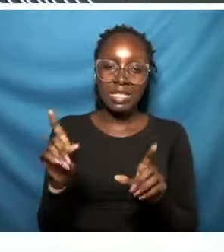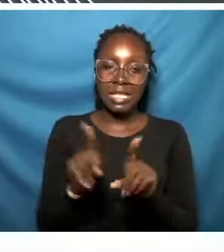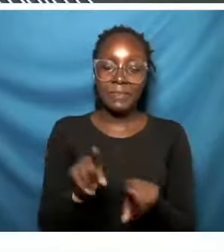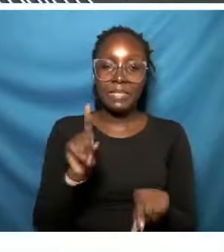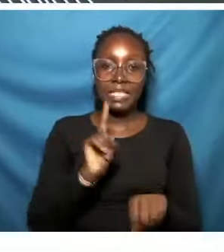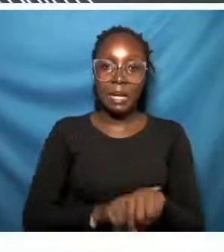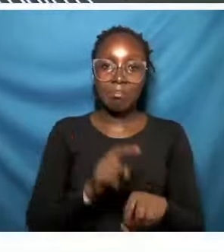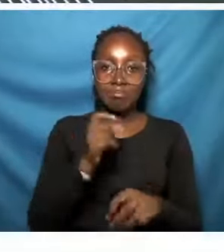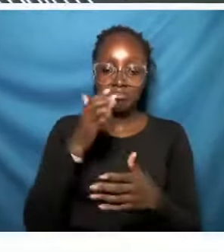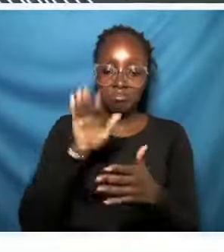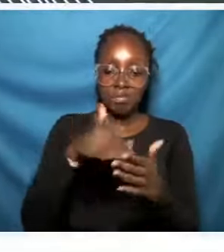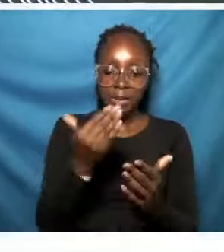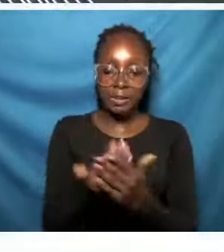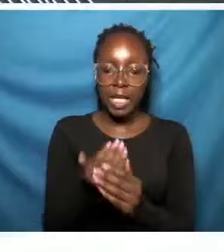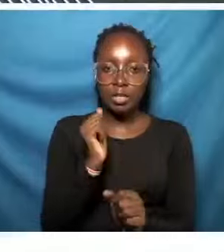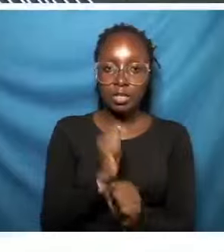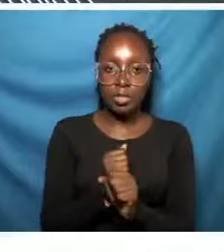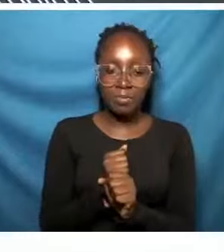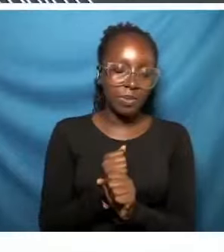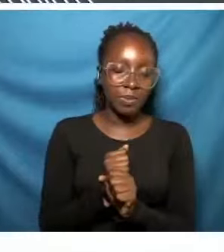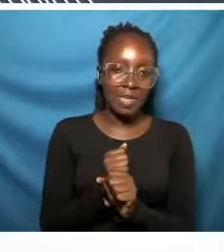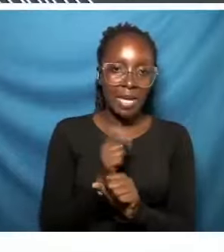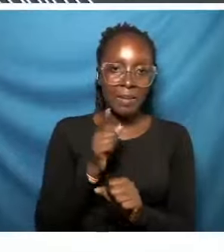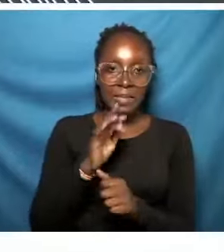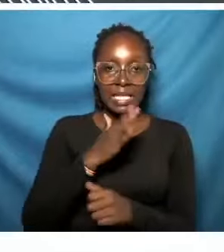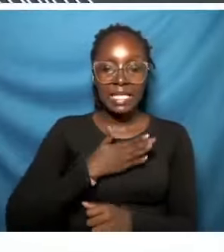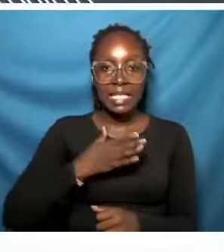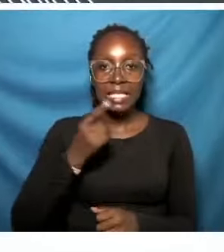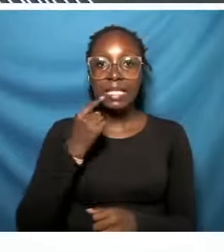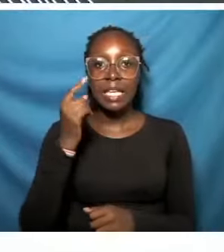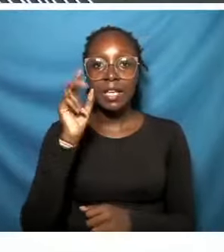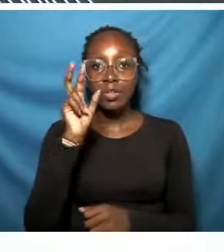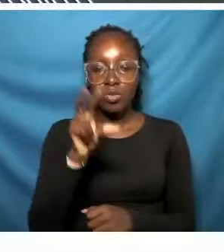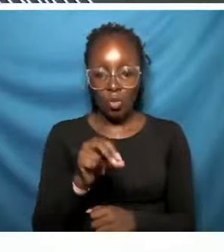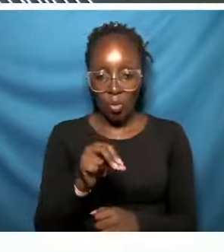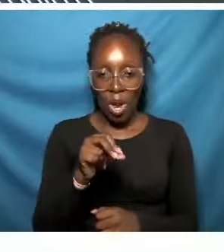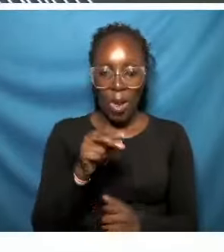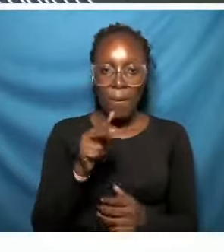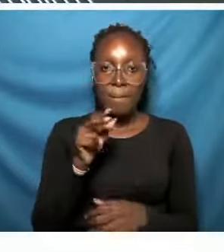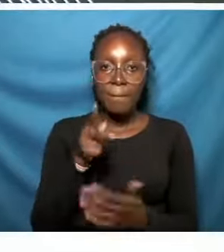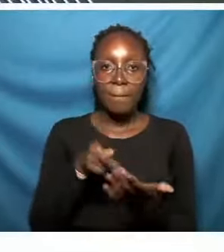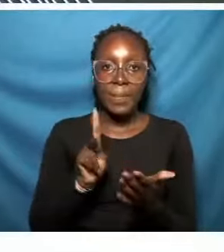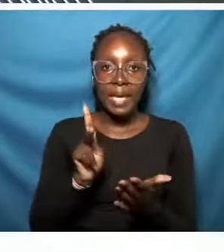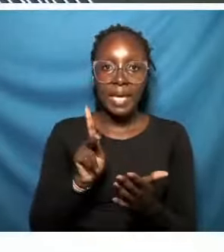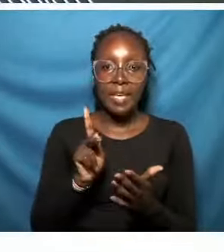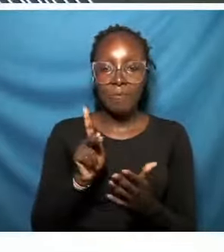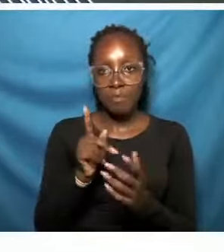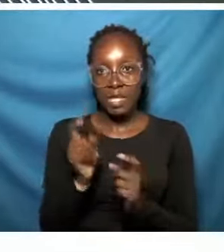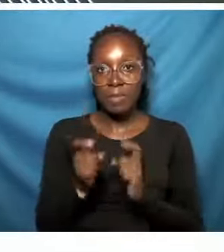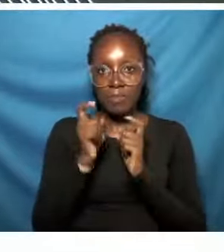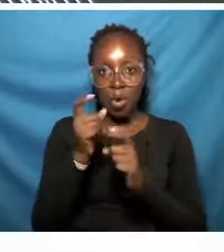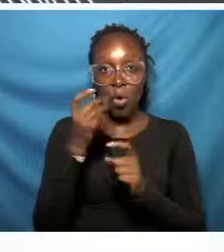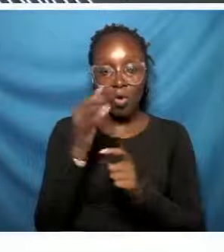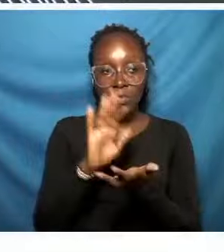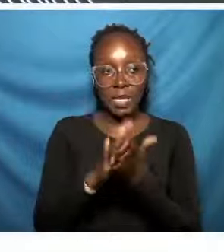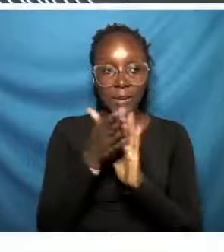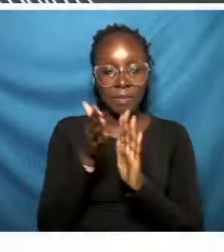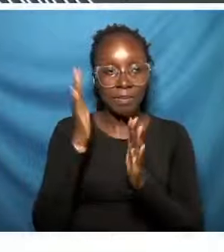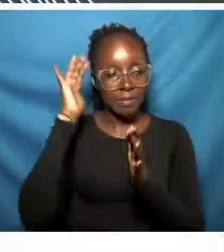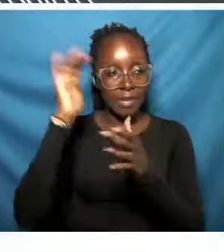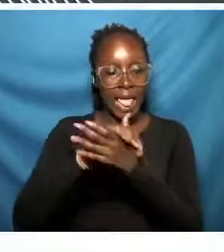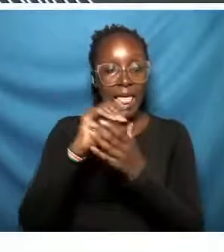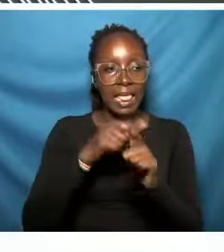Be willing to pay the price, the ultimate price of being a believer. But when the Lord now later chooses to bless you, he will bless